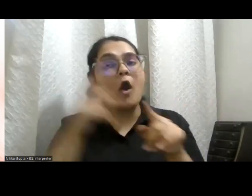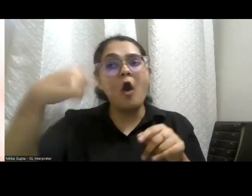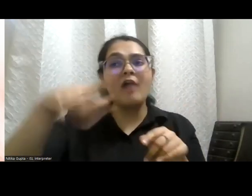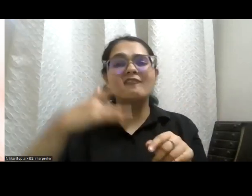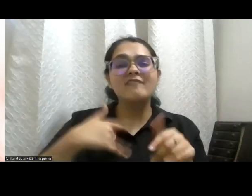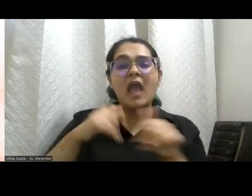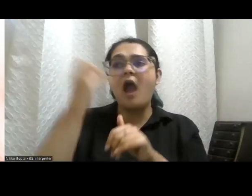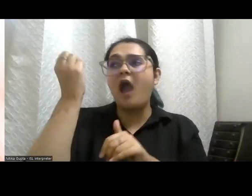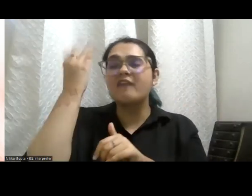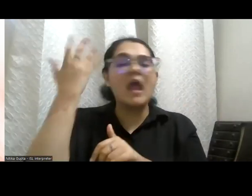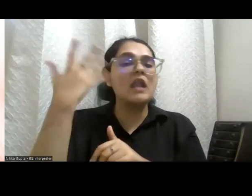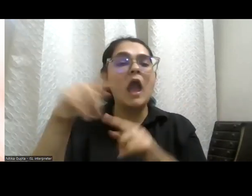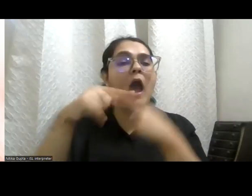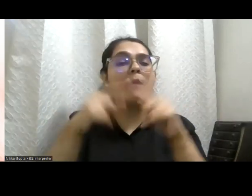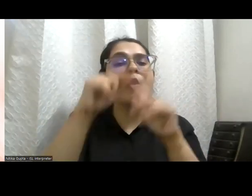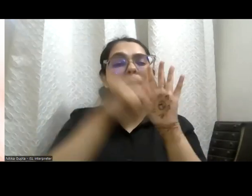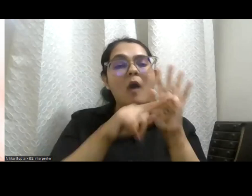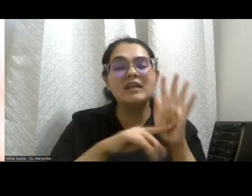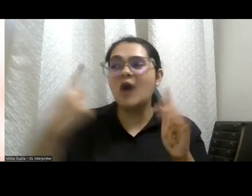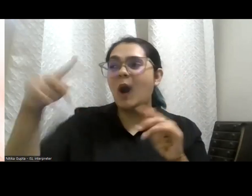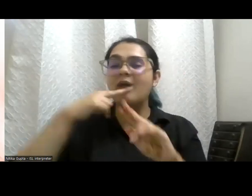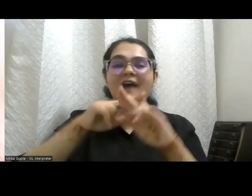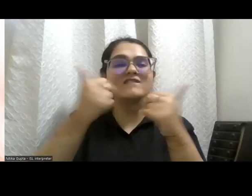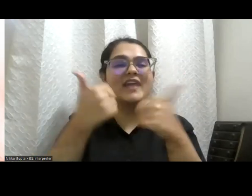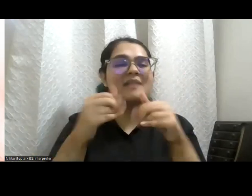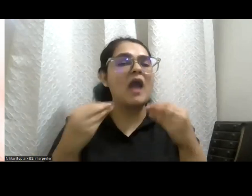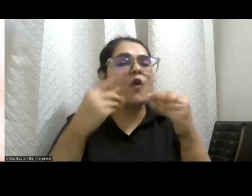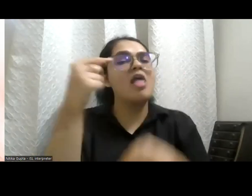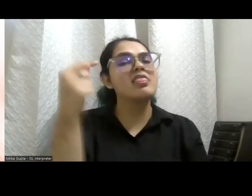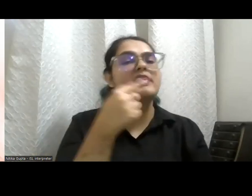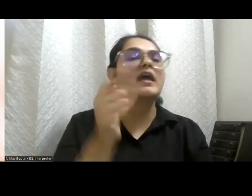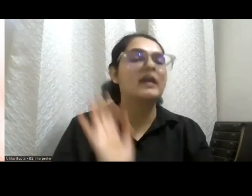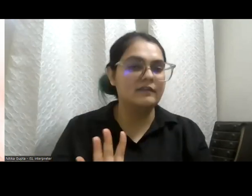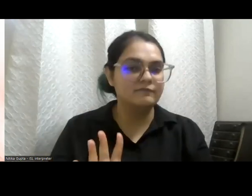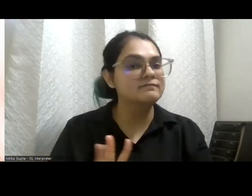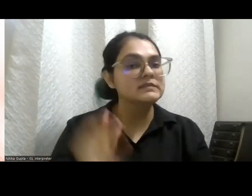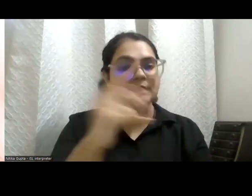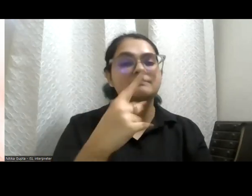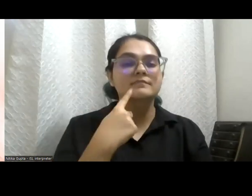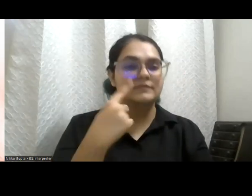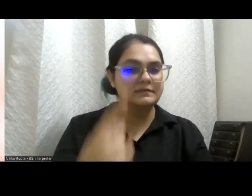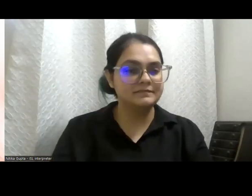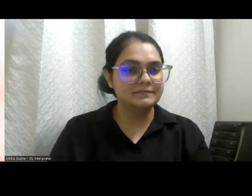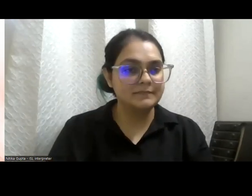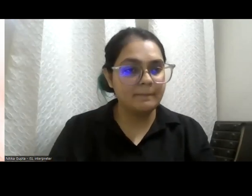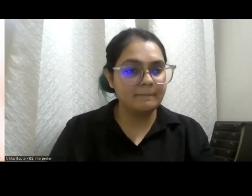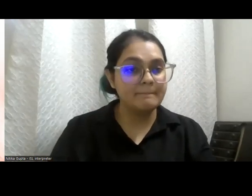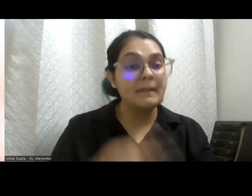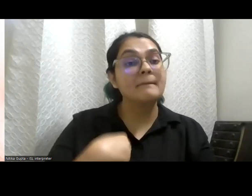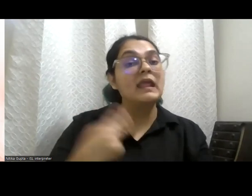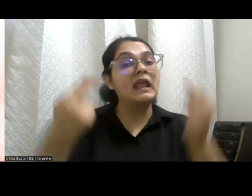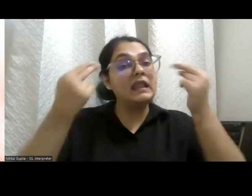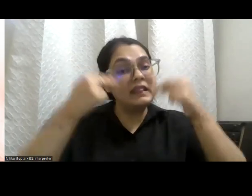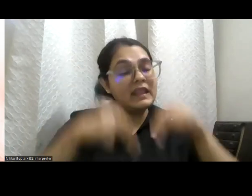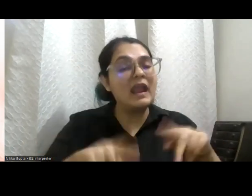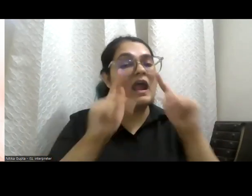around the policy itself and a lot of backlash against the policy itself. This is something that was brought up by one of the speakers. And so there's definitely a need to